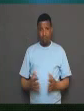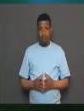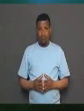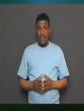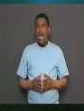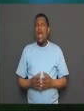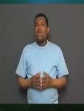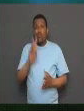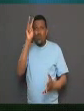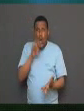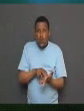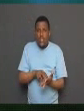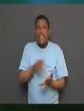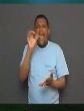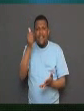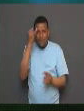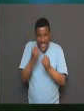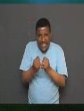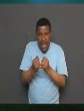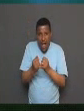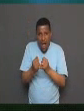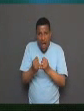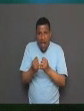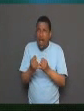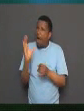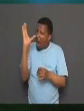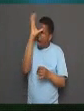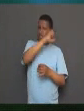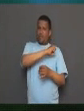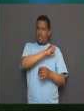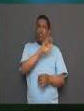By the end of 2008, an estimated